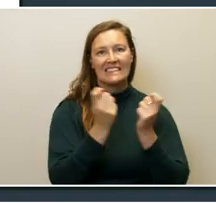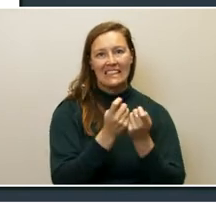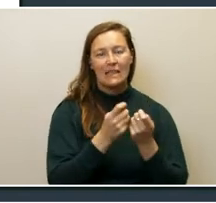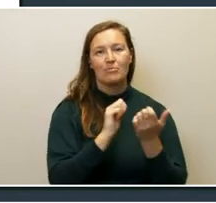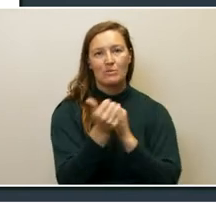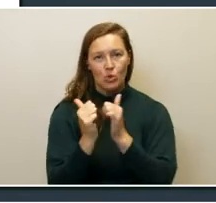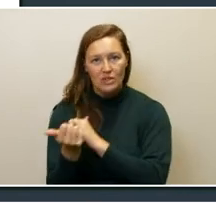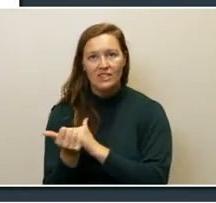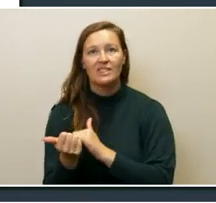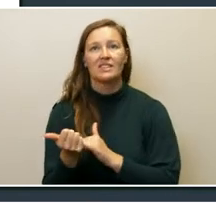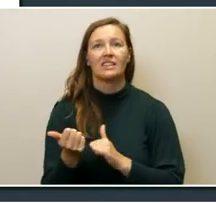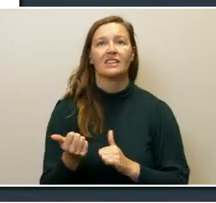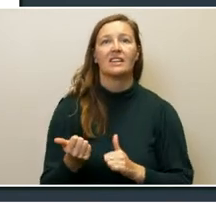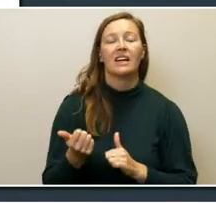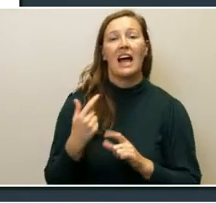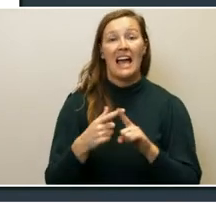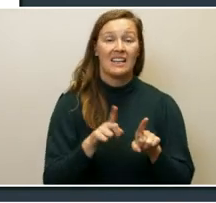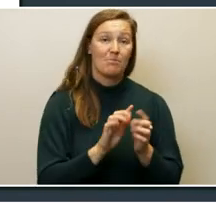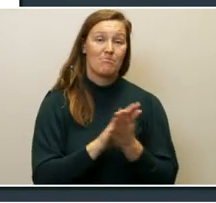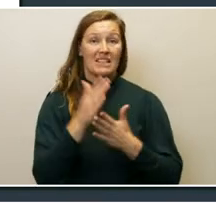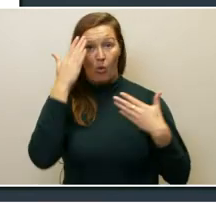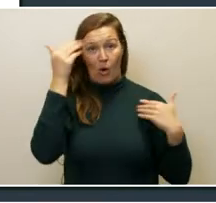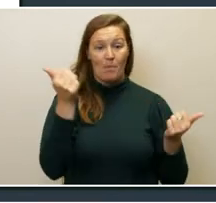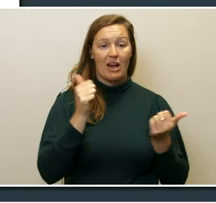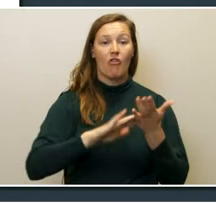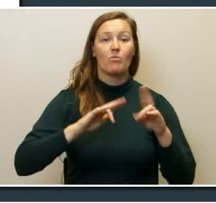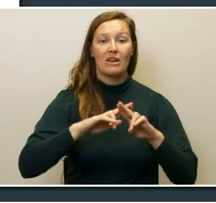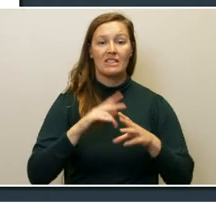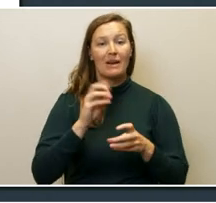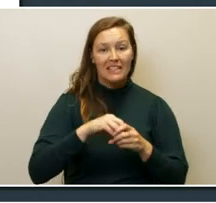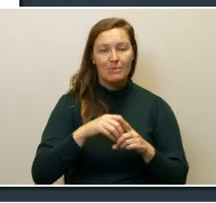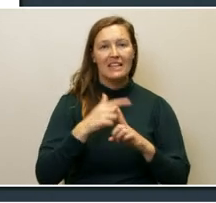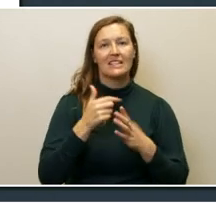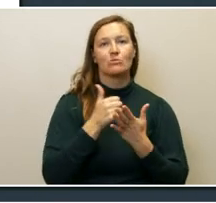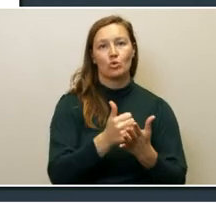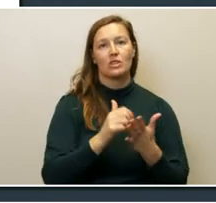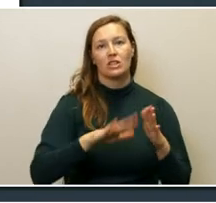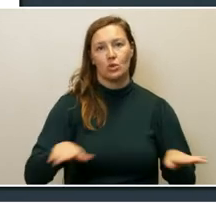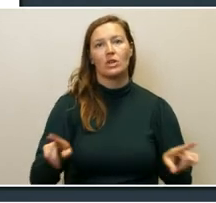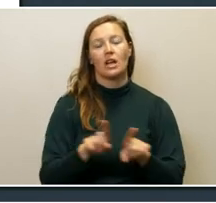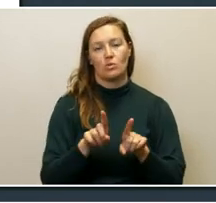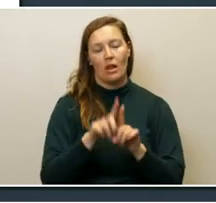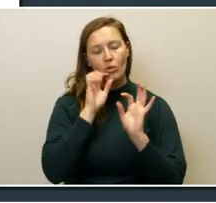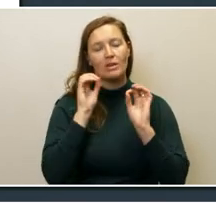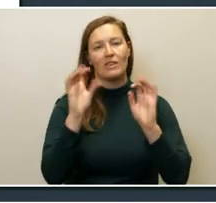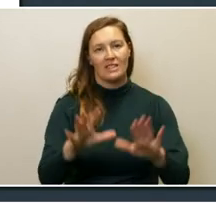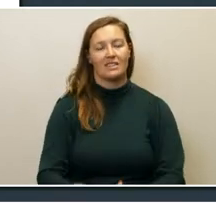And as a result, the well-being of parents participating and supporting their children will be fantastic as well.